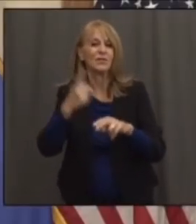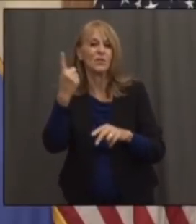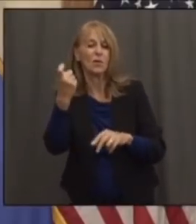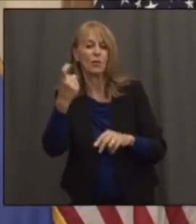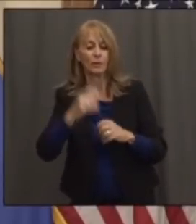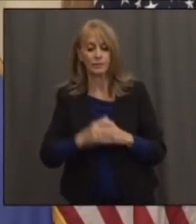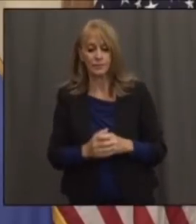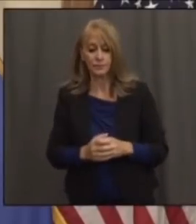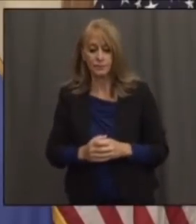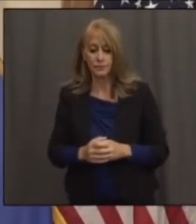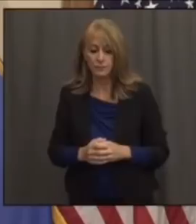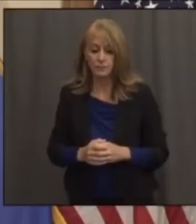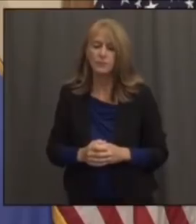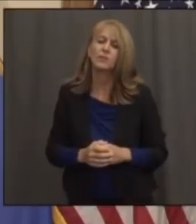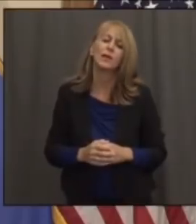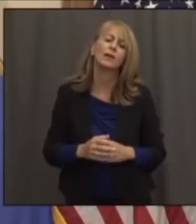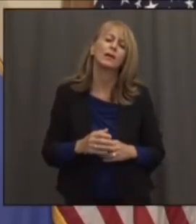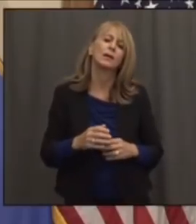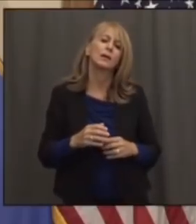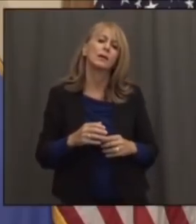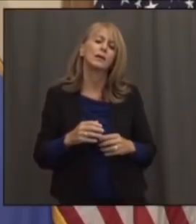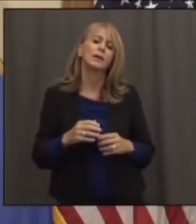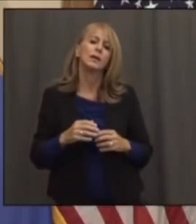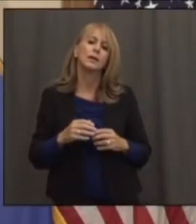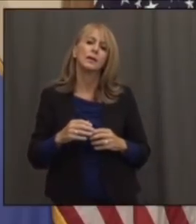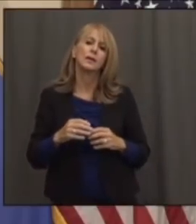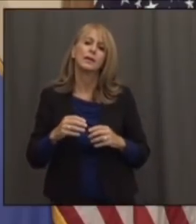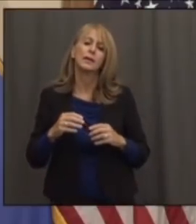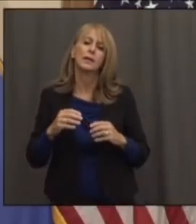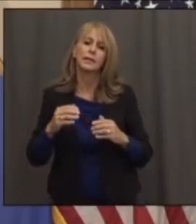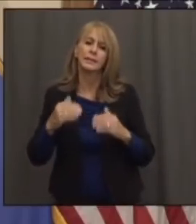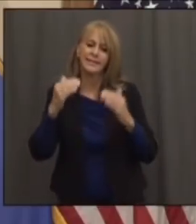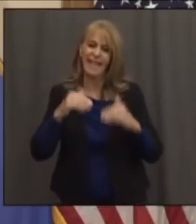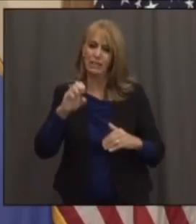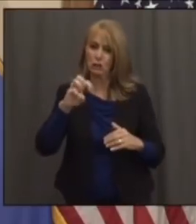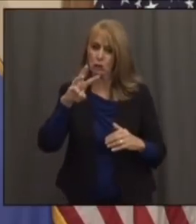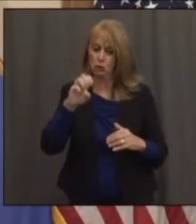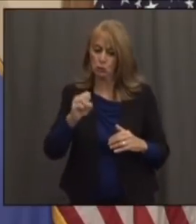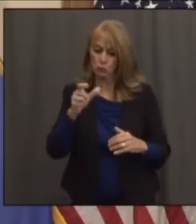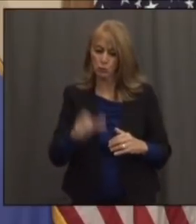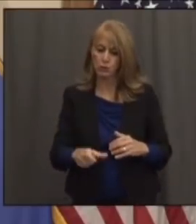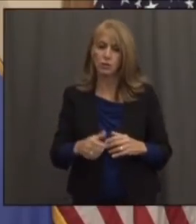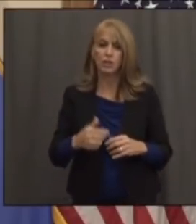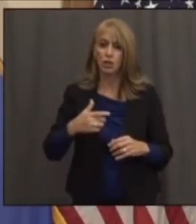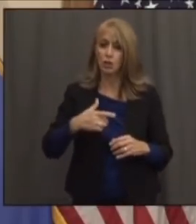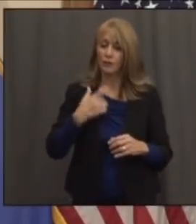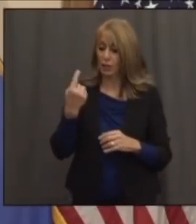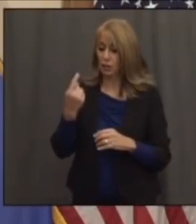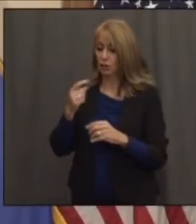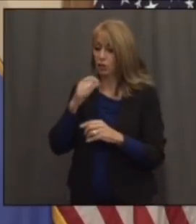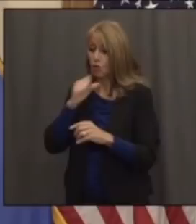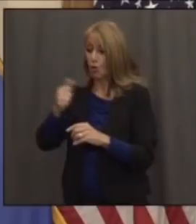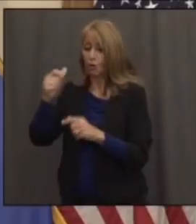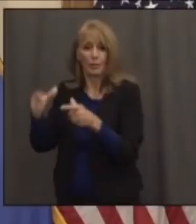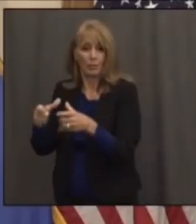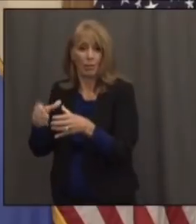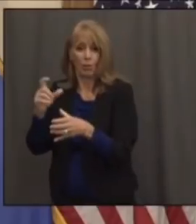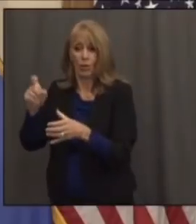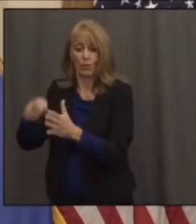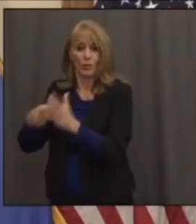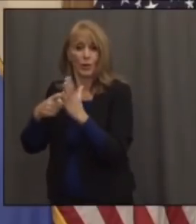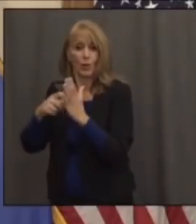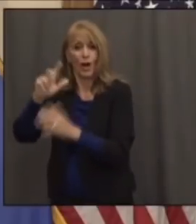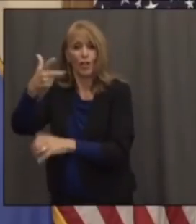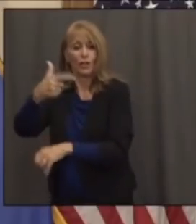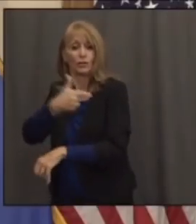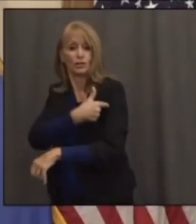people are going to need boosters, are you thinking that everybody is going to need one, or just at-risk groups? And if it's everybody, it's